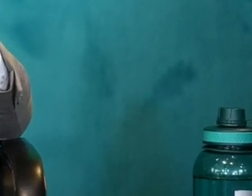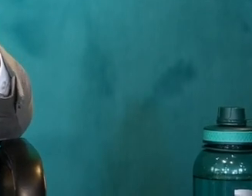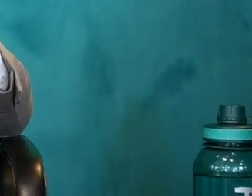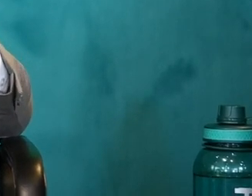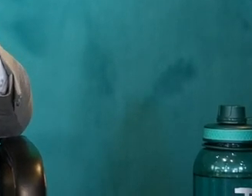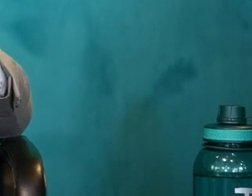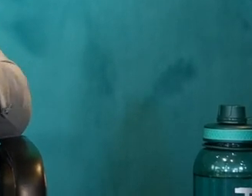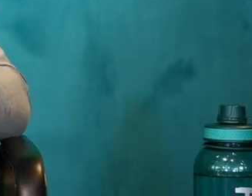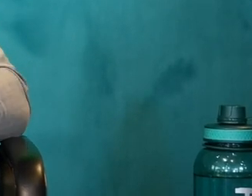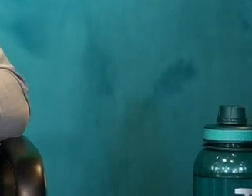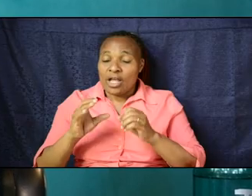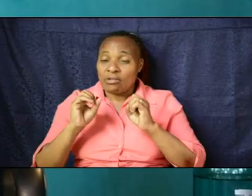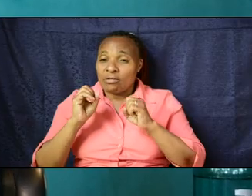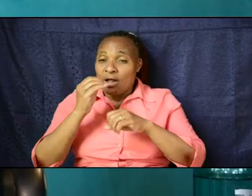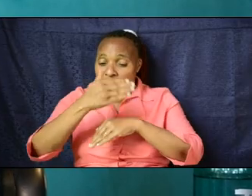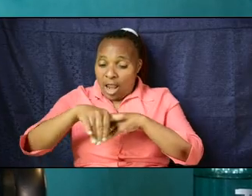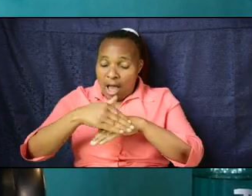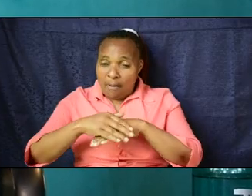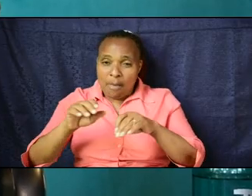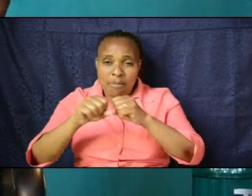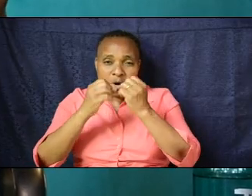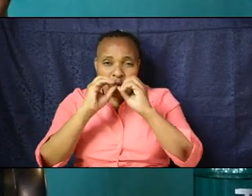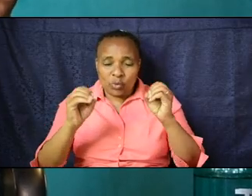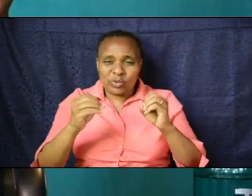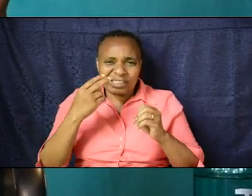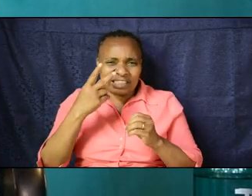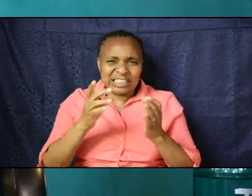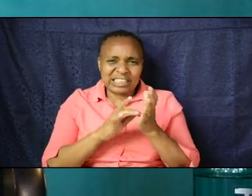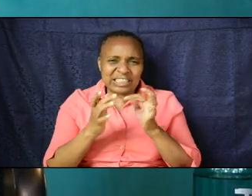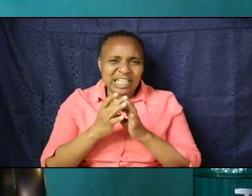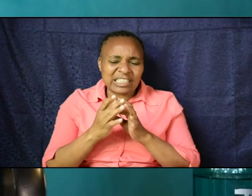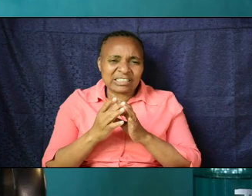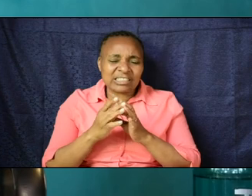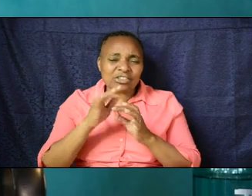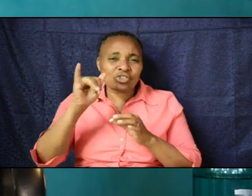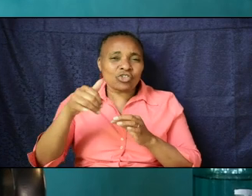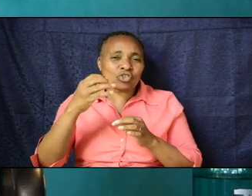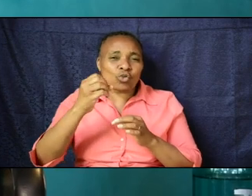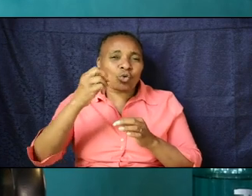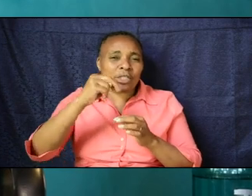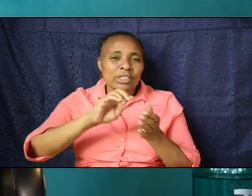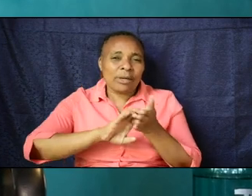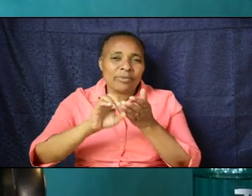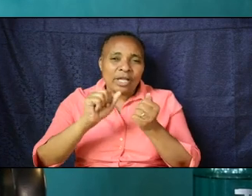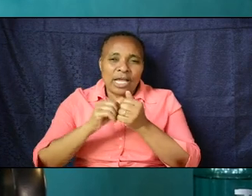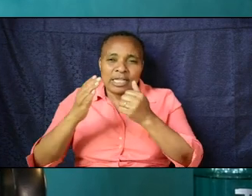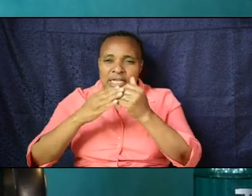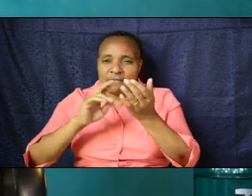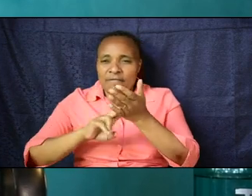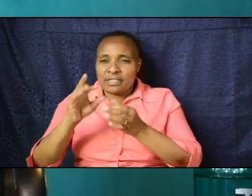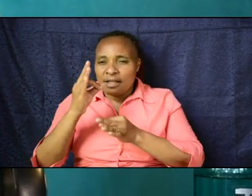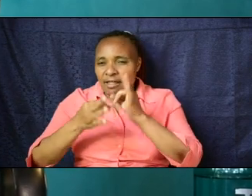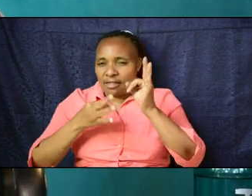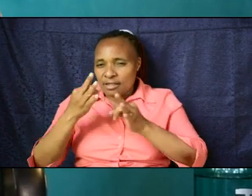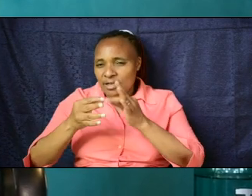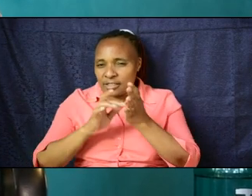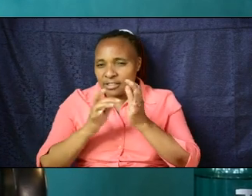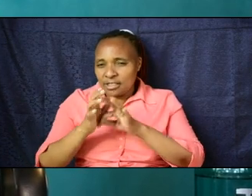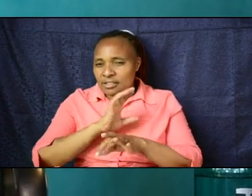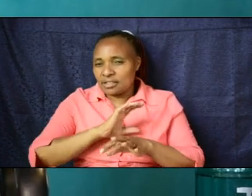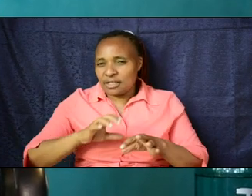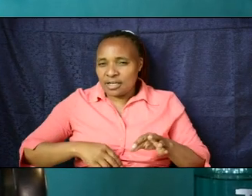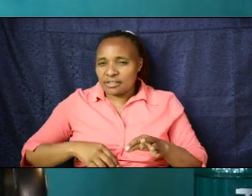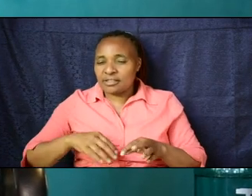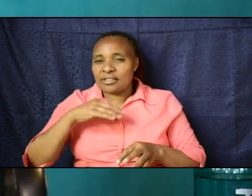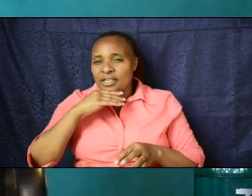are not supposed to be broken. And we see in Jesus' death in John chapter 19, verse 33, when Christ died, not a